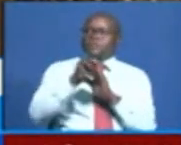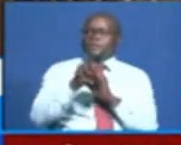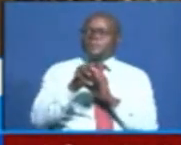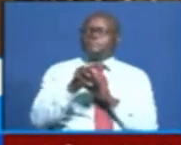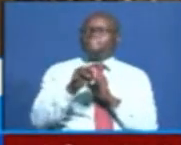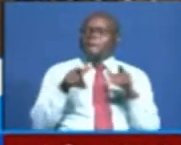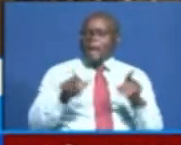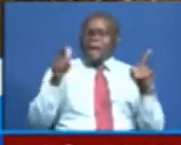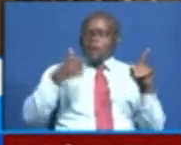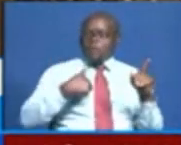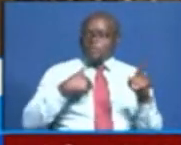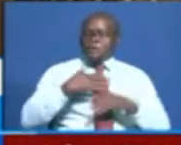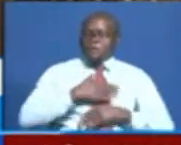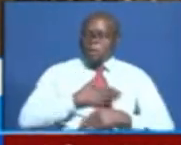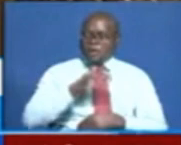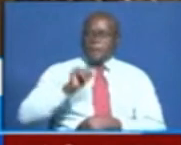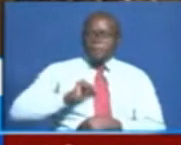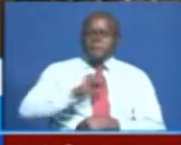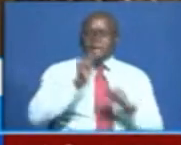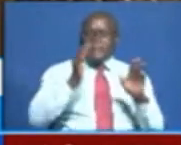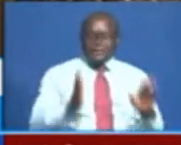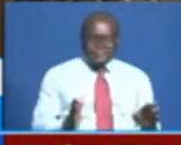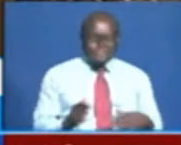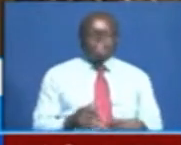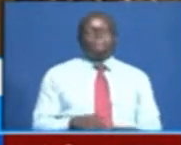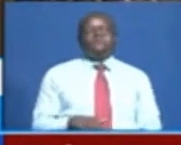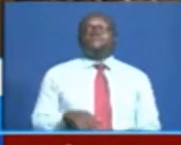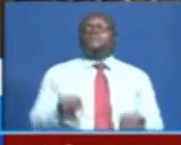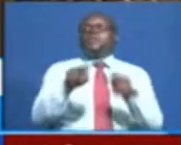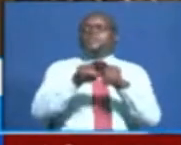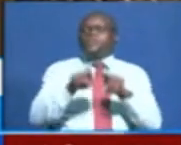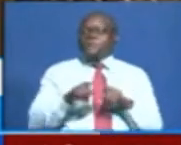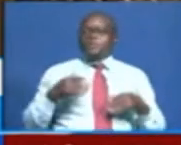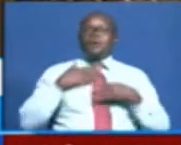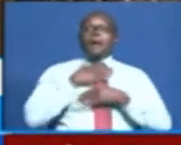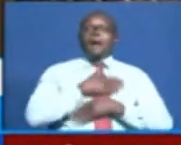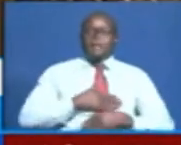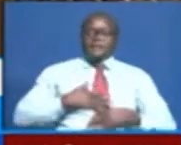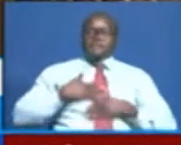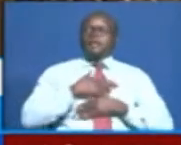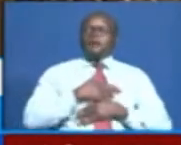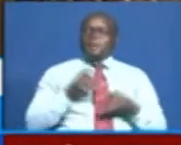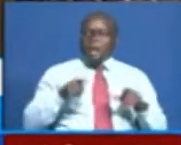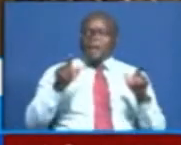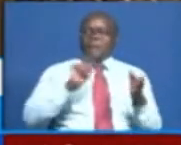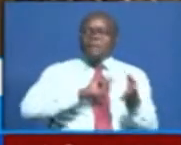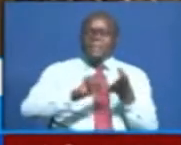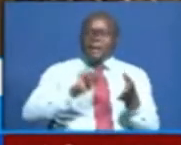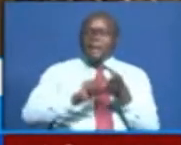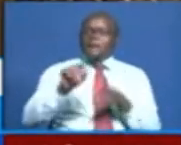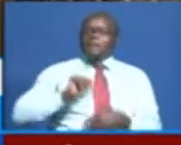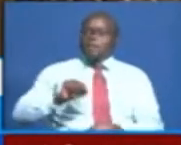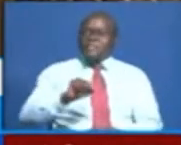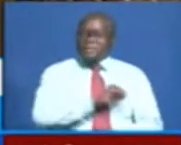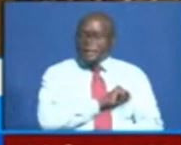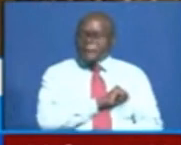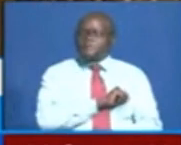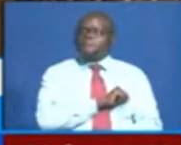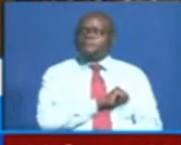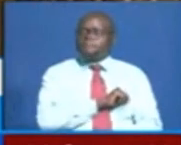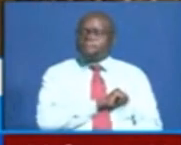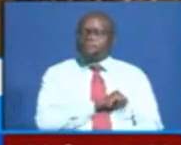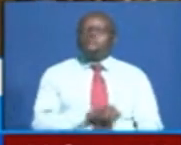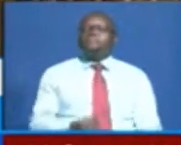me, Honourable Senators, to also appreciate and laud the Clerk of the Senate, Mr. Jeremiah